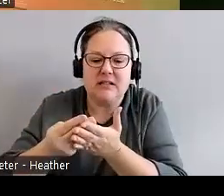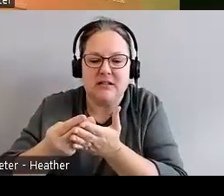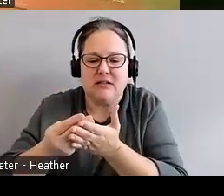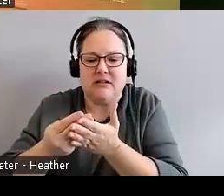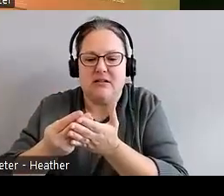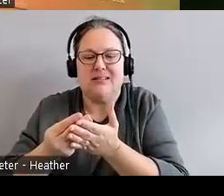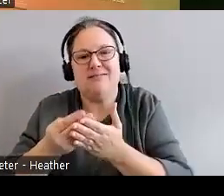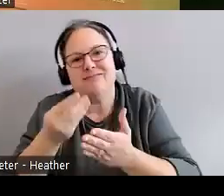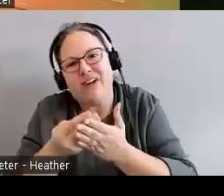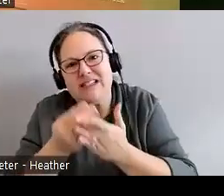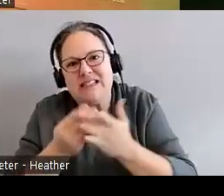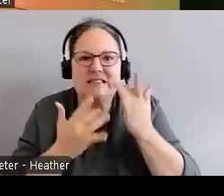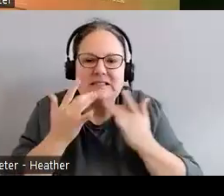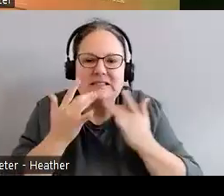etc.